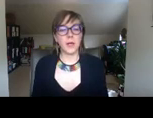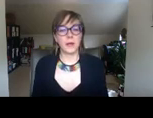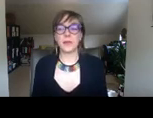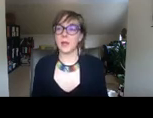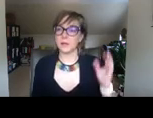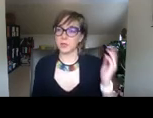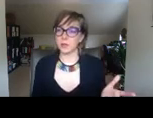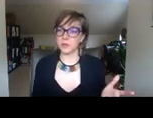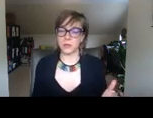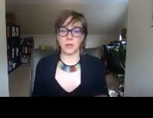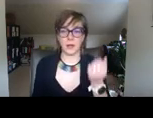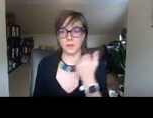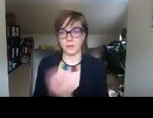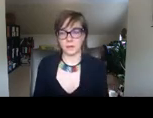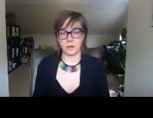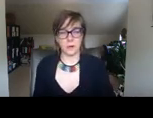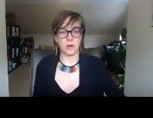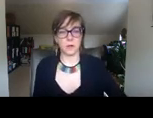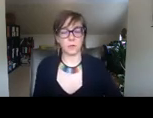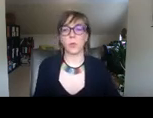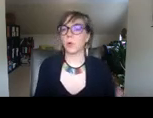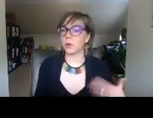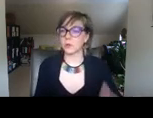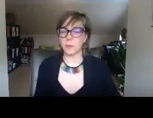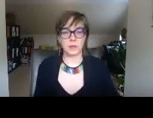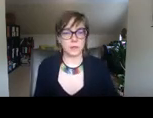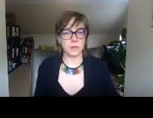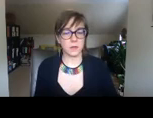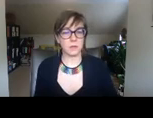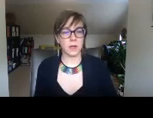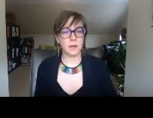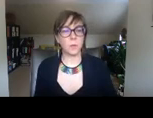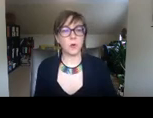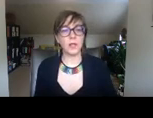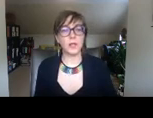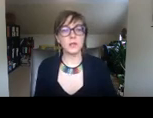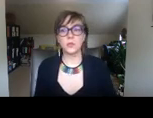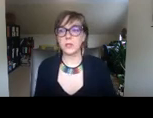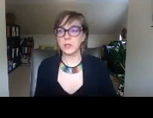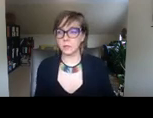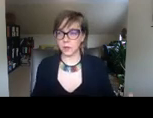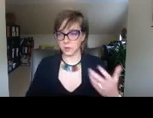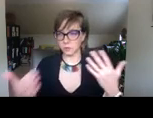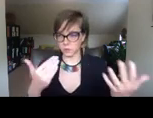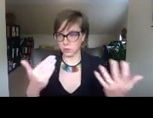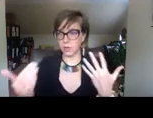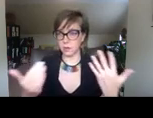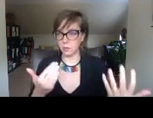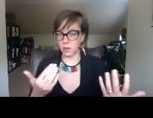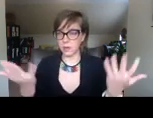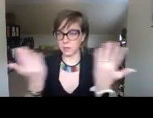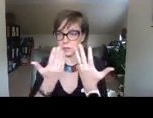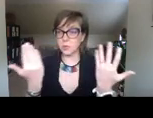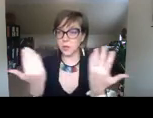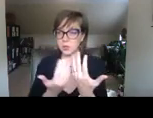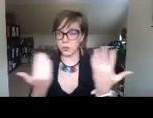Here we have, again, challenges on the left, rewards or positives on the right, working in 2D, right? So screen